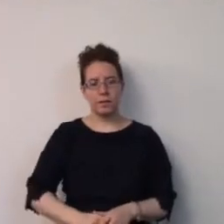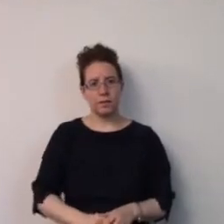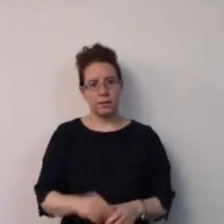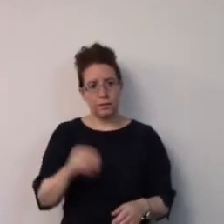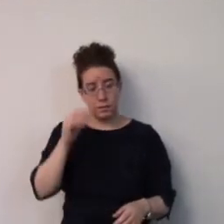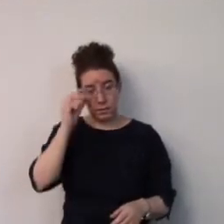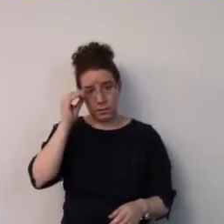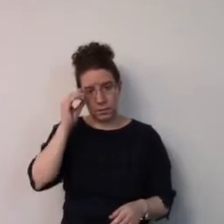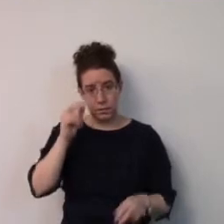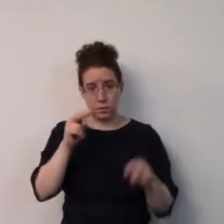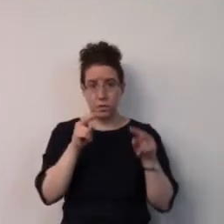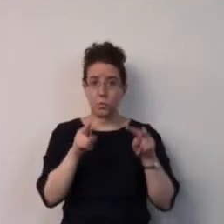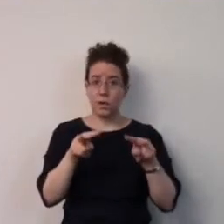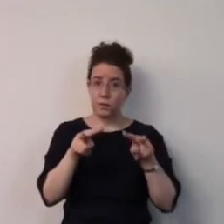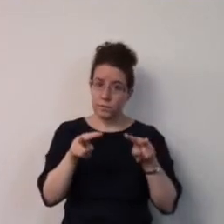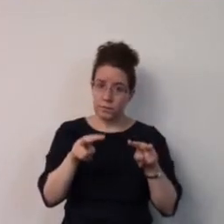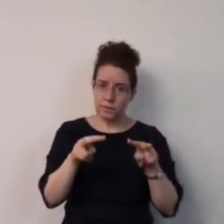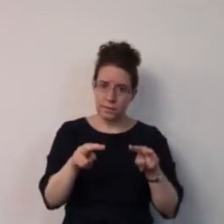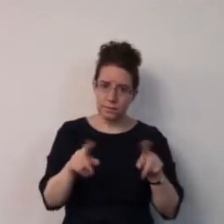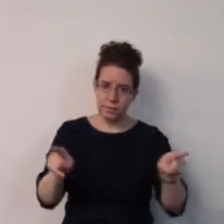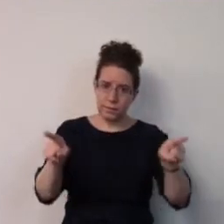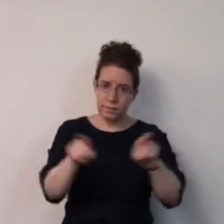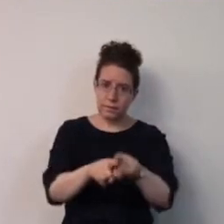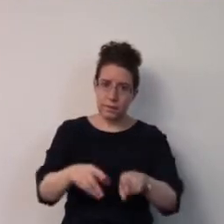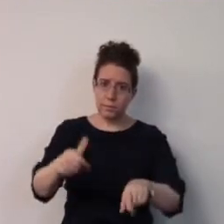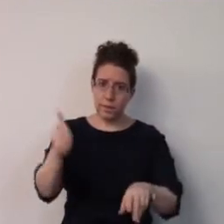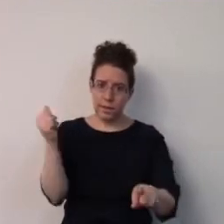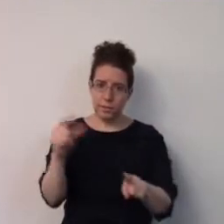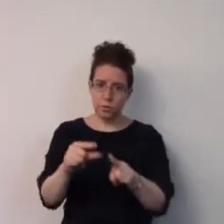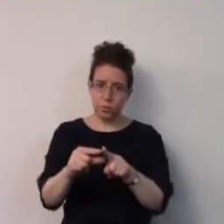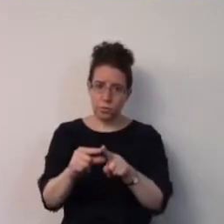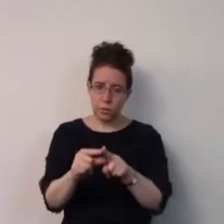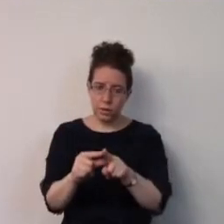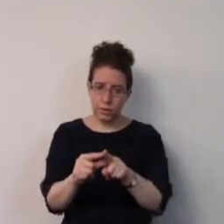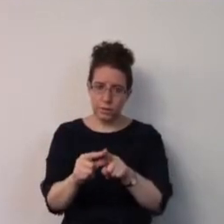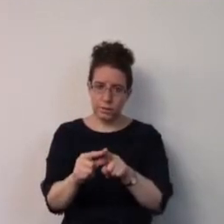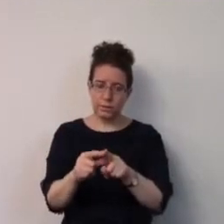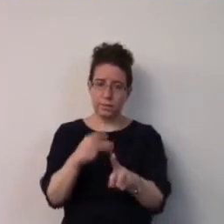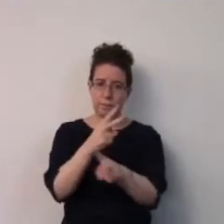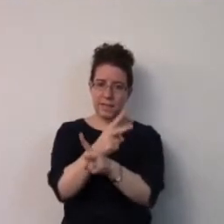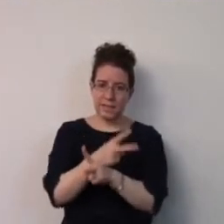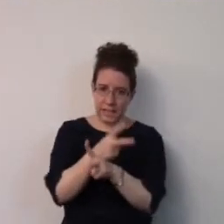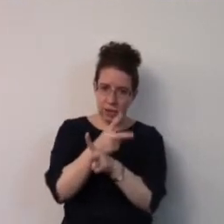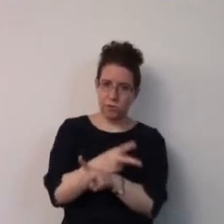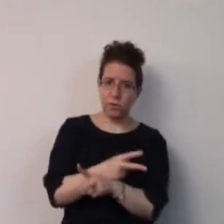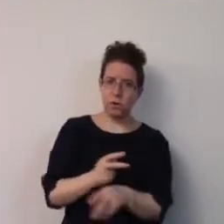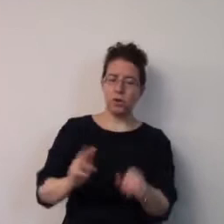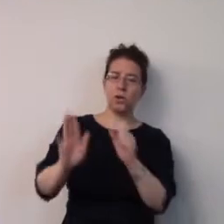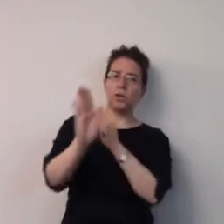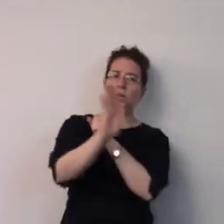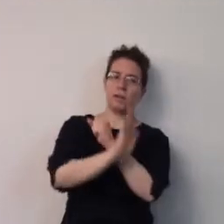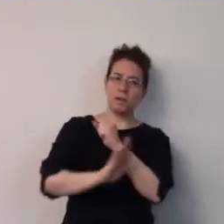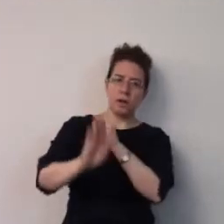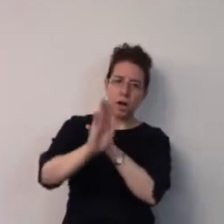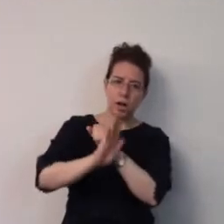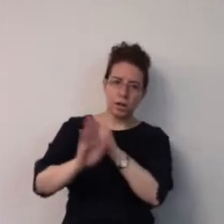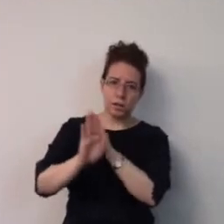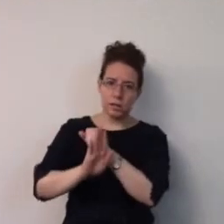Proverbs 4:23 says, keep thy heart with all diligence, okay. for out of